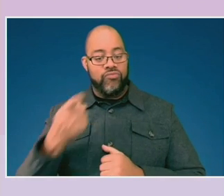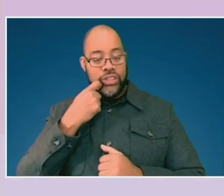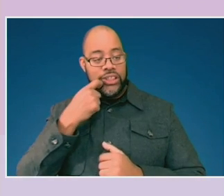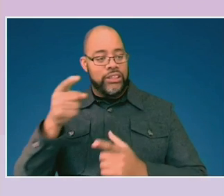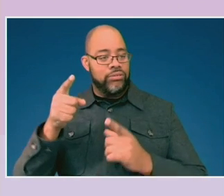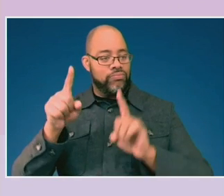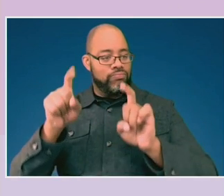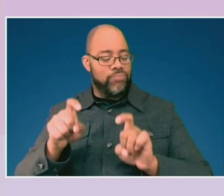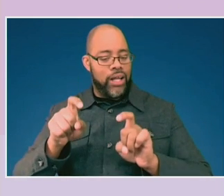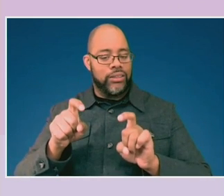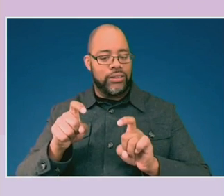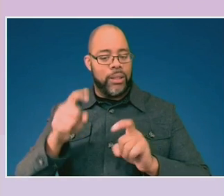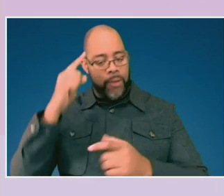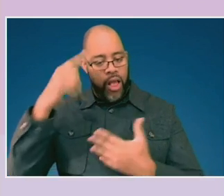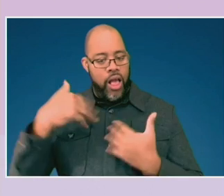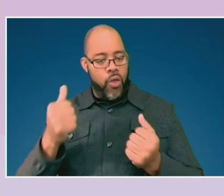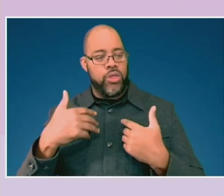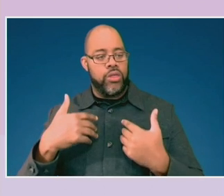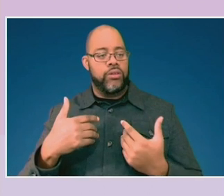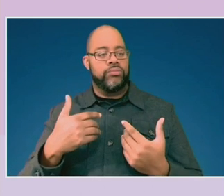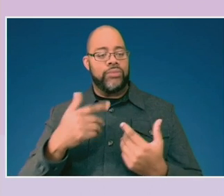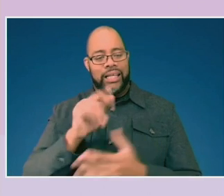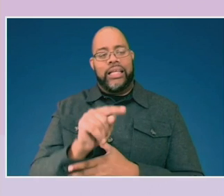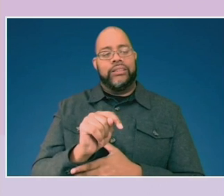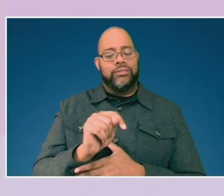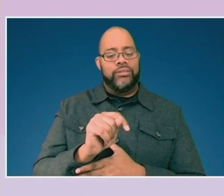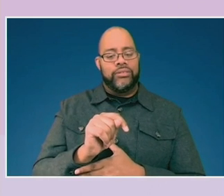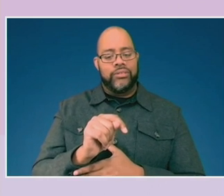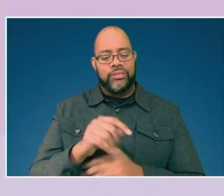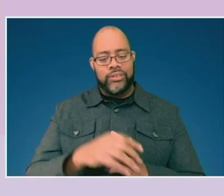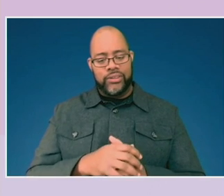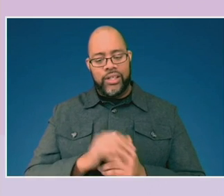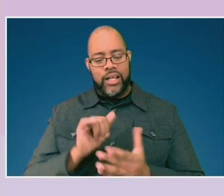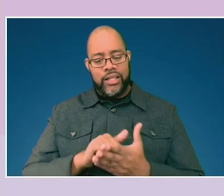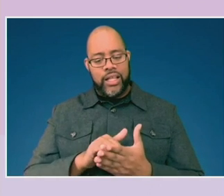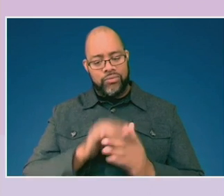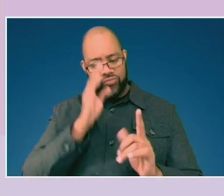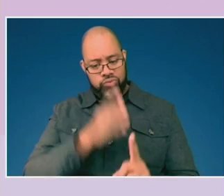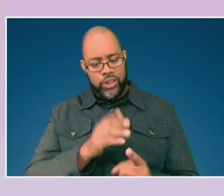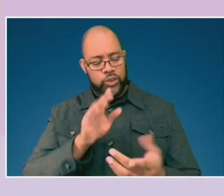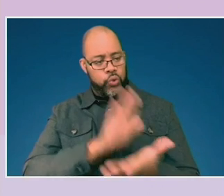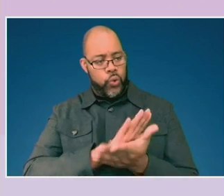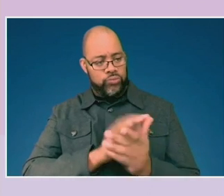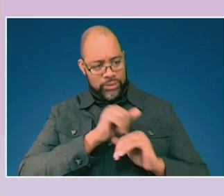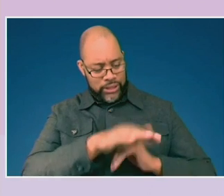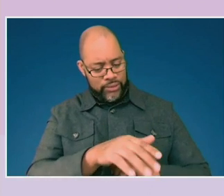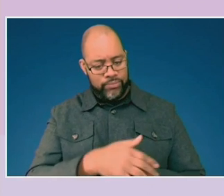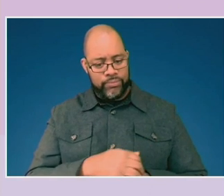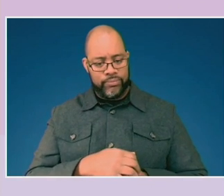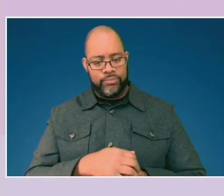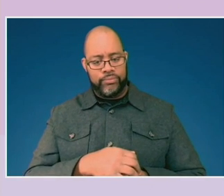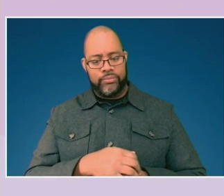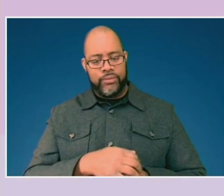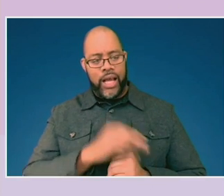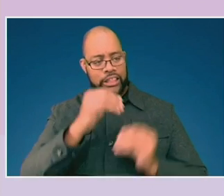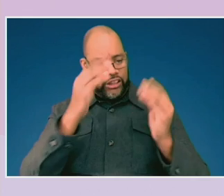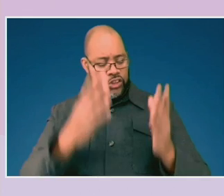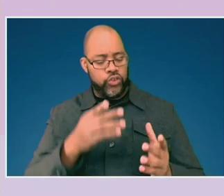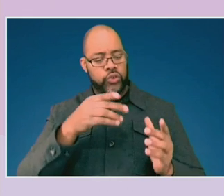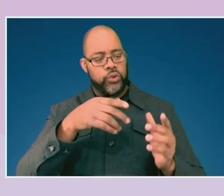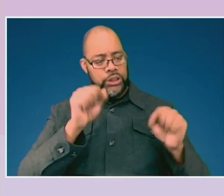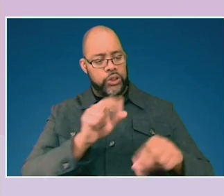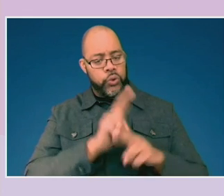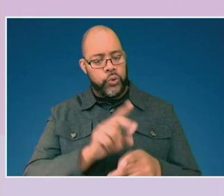a mental health wellness kit that is that goes directly to schools and directly to teachers that they can use